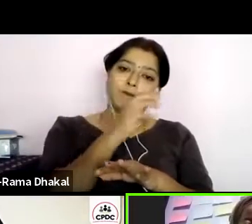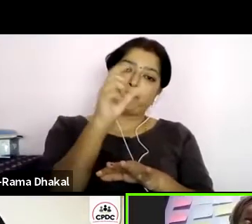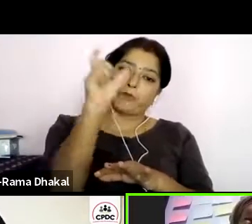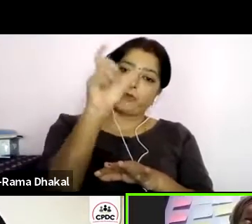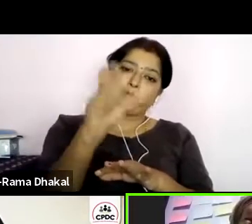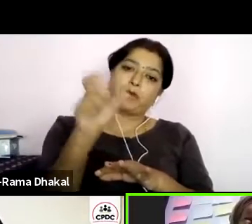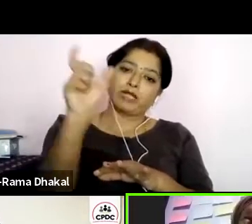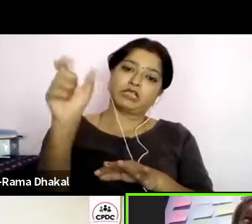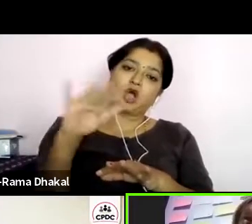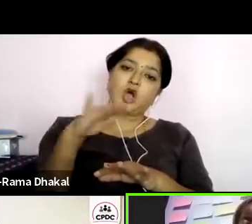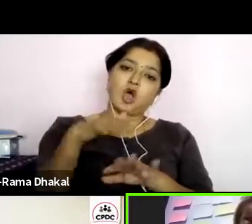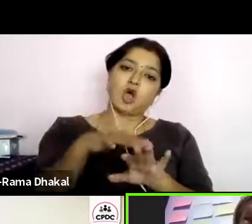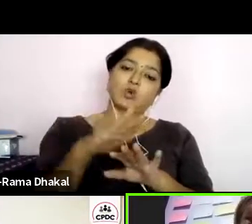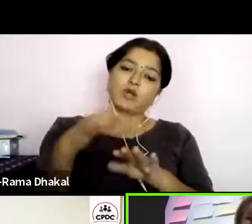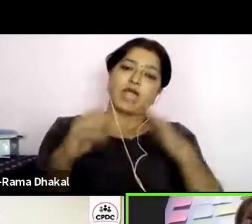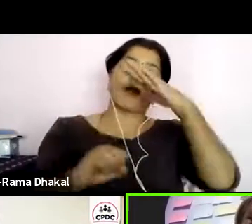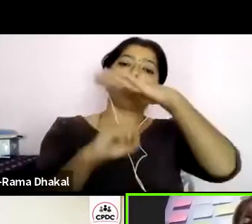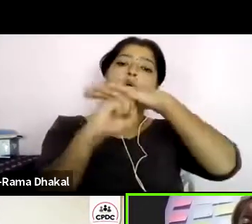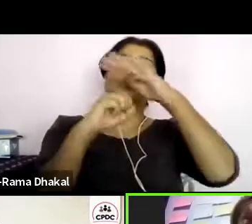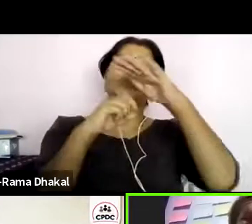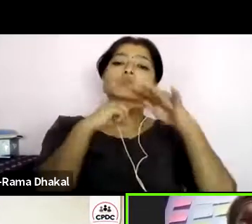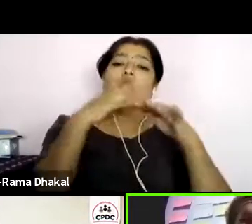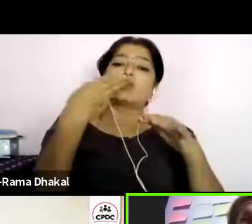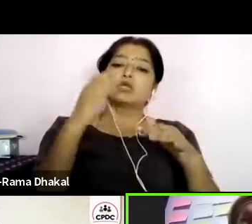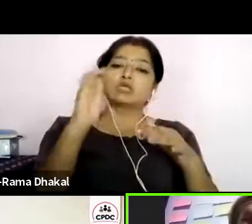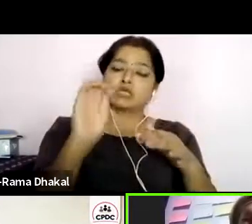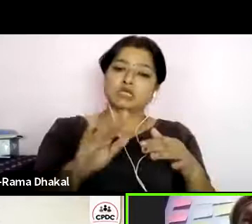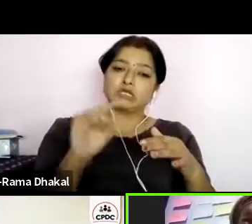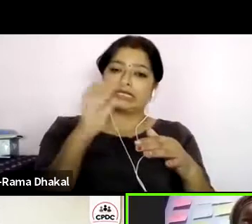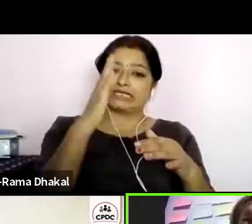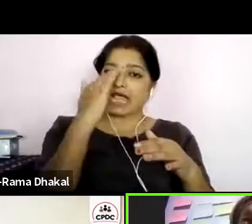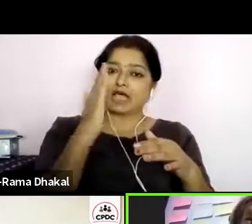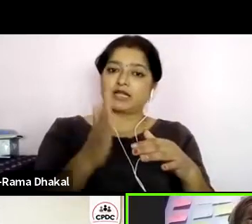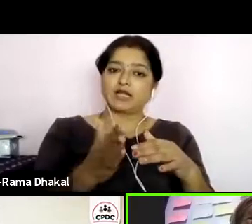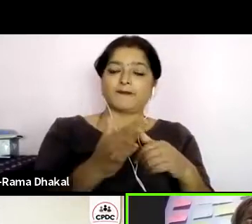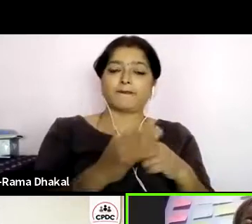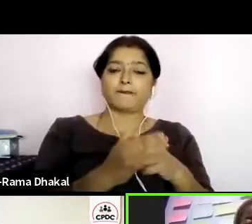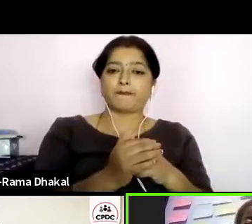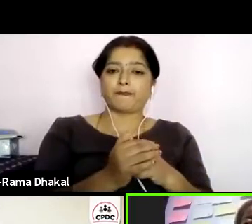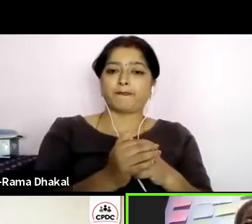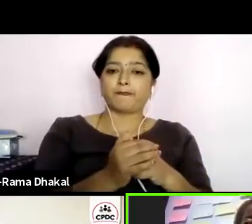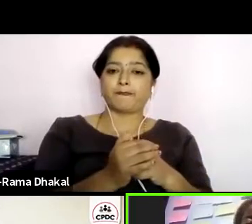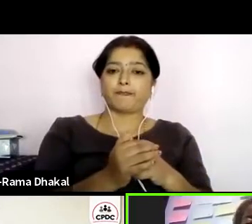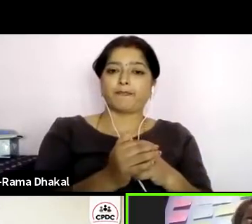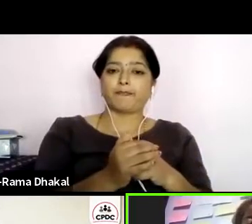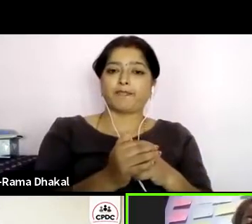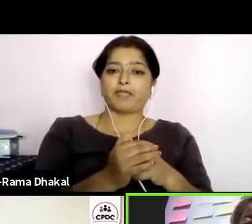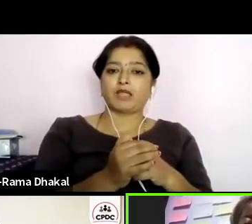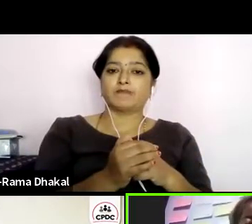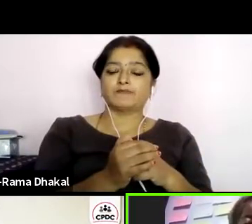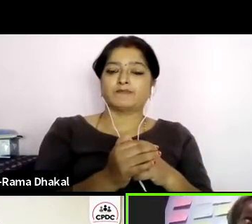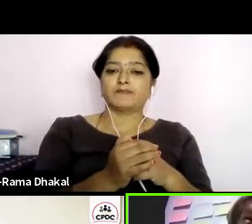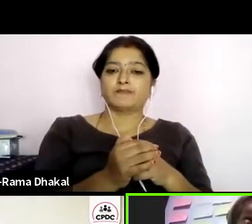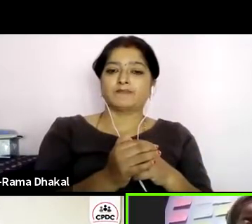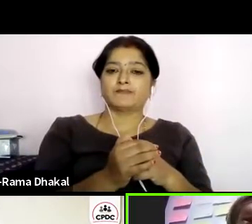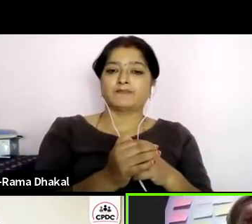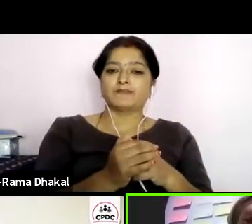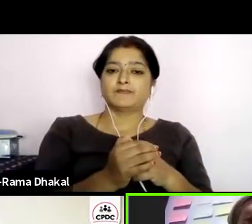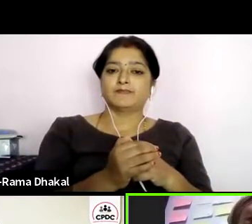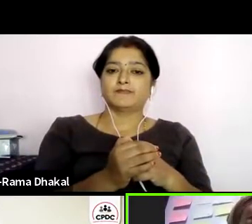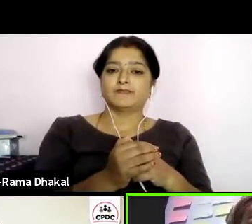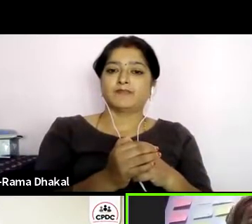to be able to have information that will be beneficial to these people and helping them to take them to where they